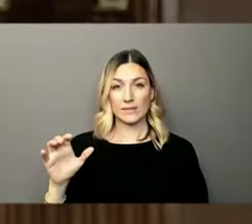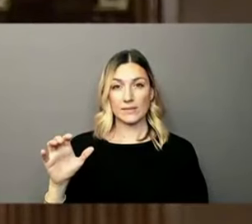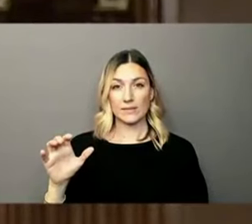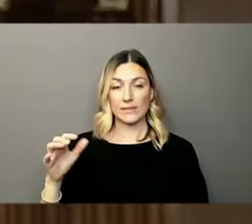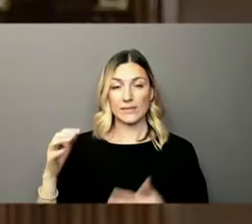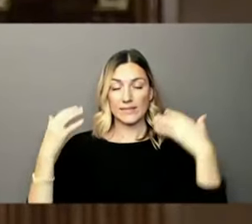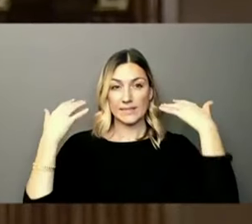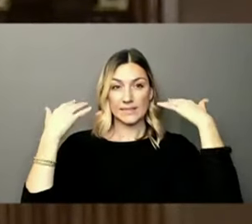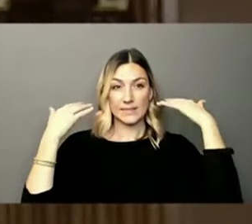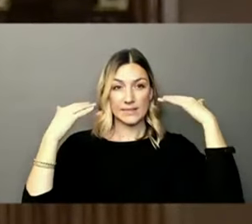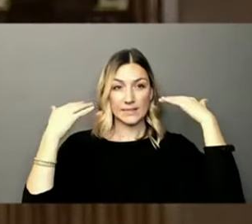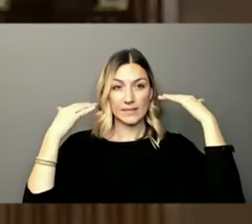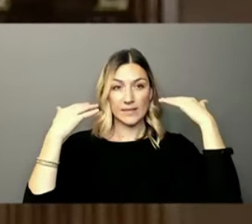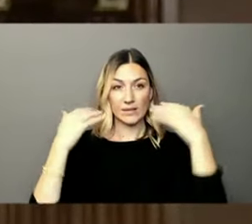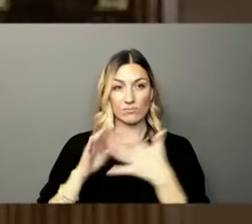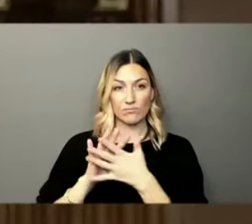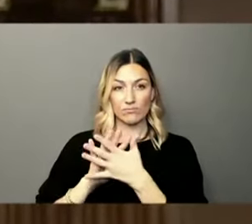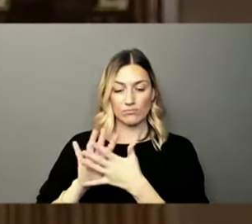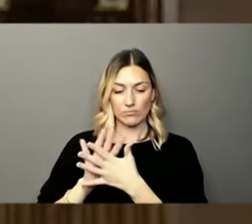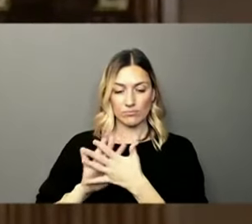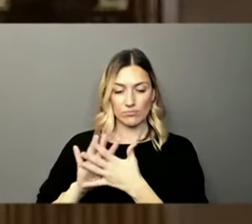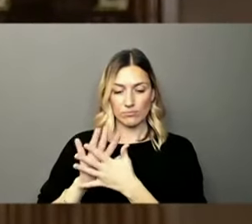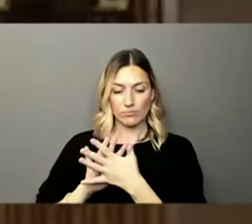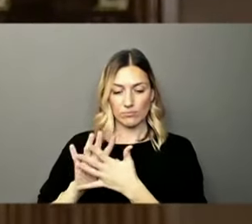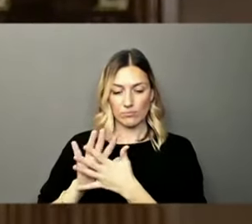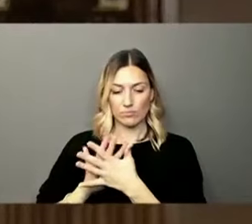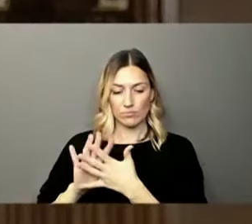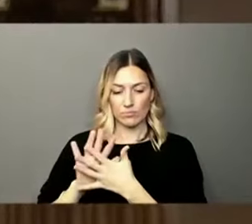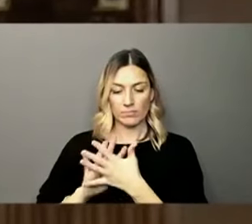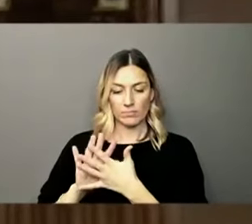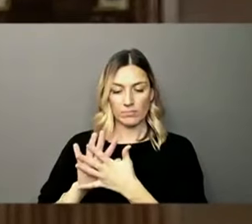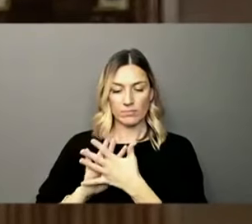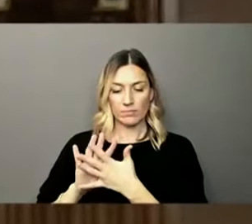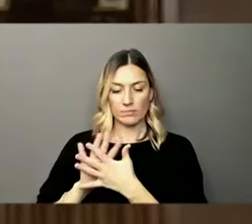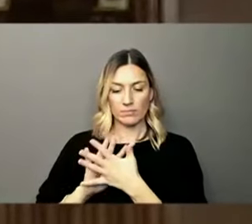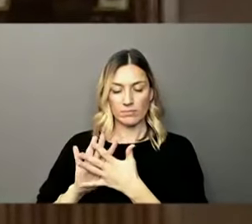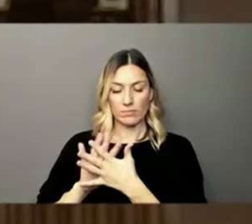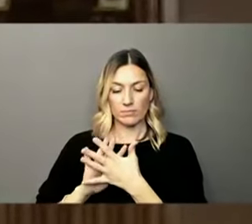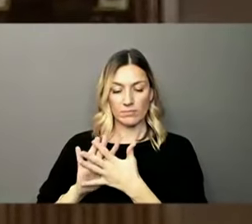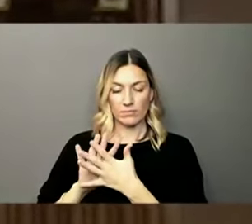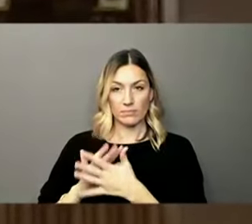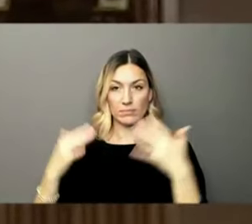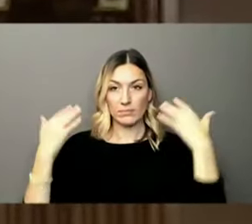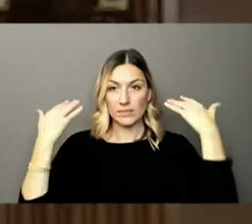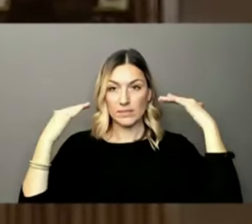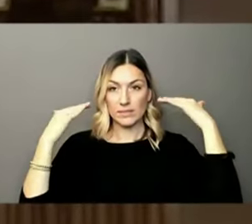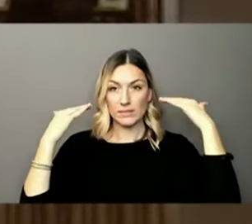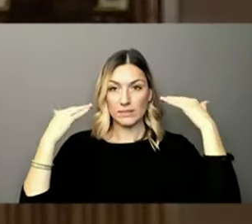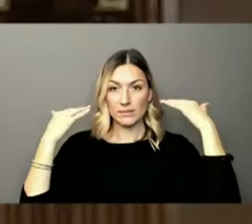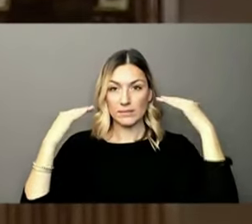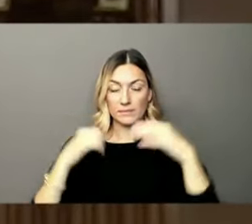arm, I've worked with a diverse team of clinicians, patient representatives, epidemiologists,